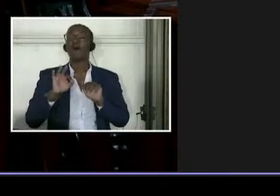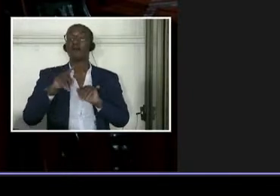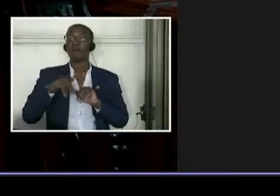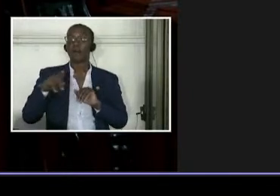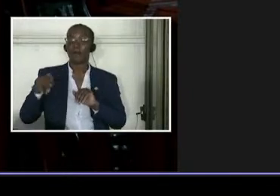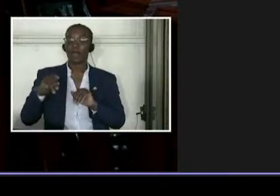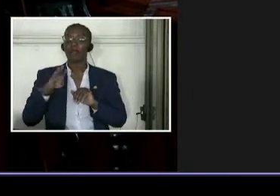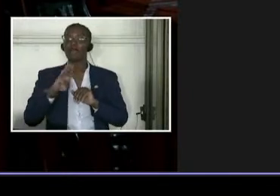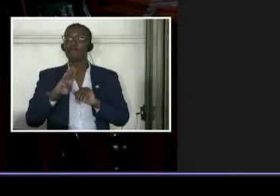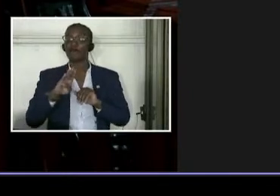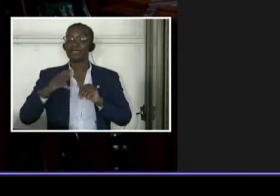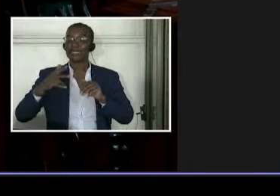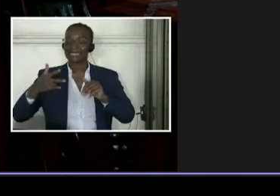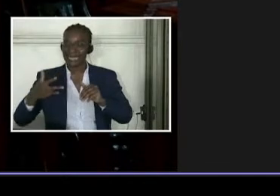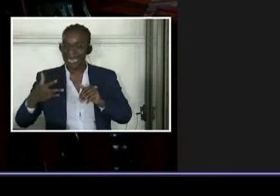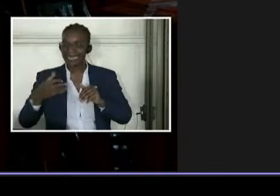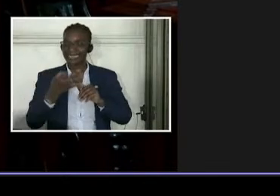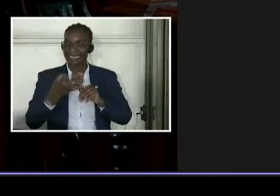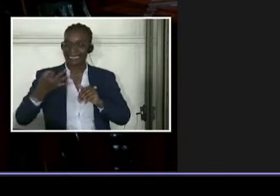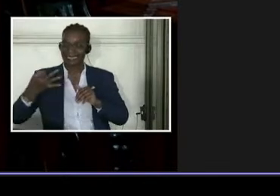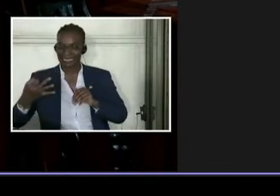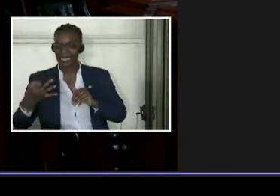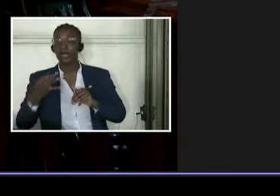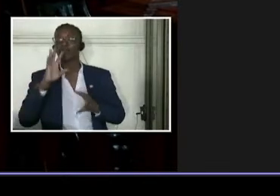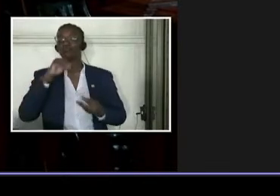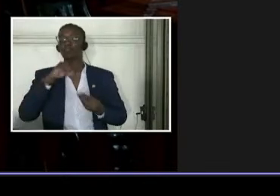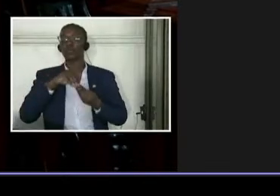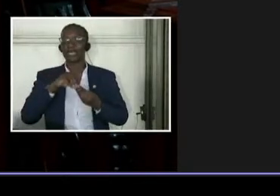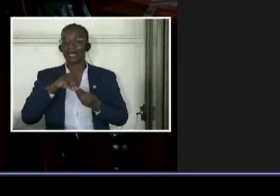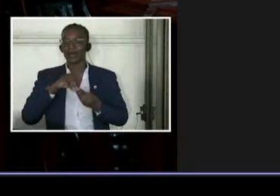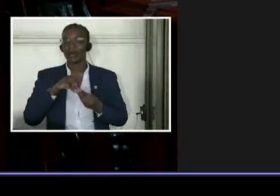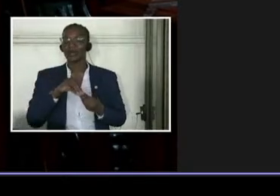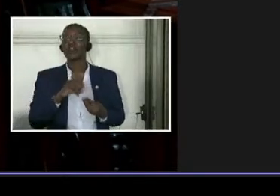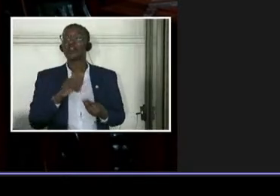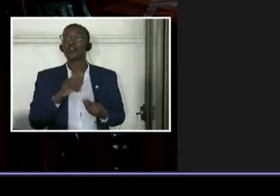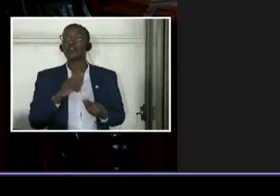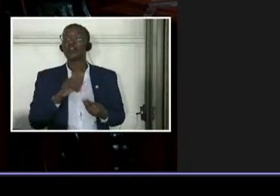it's 46.933, which gives us